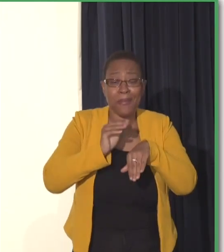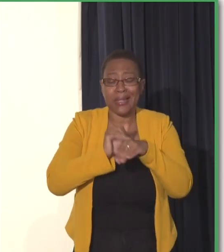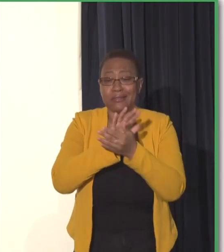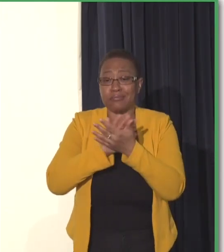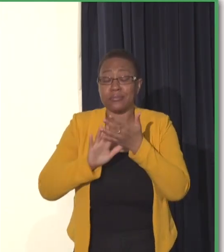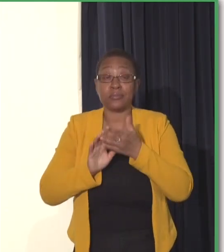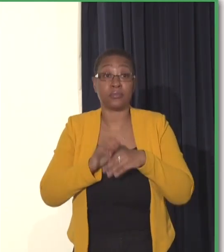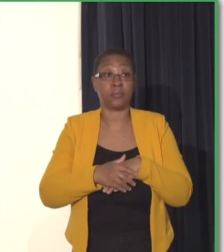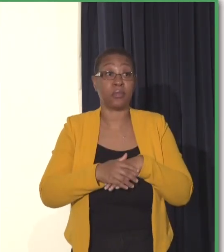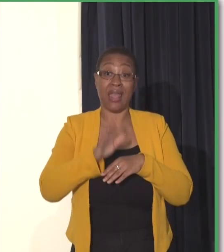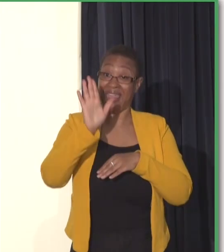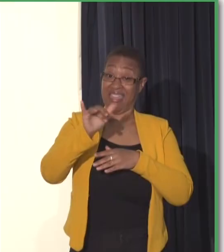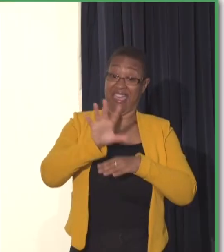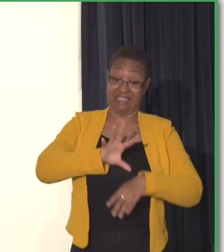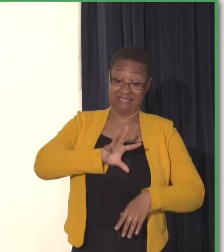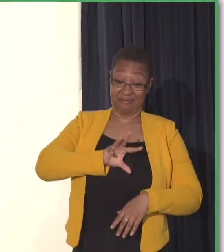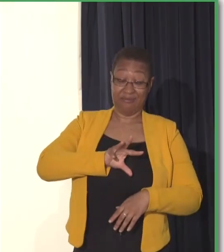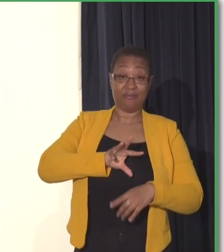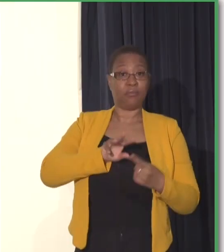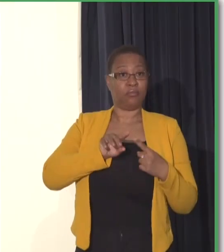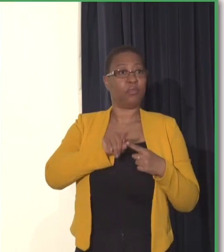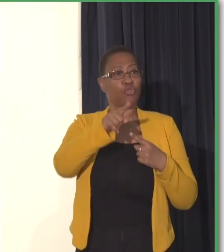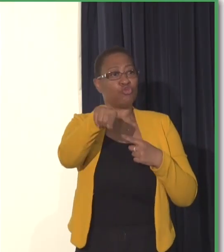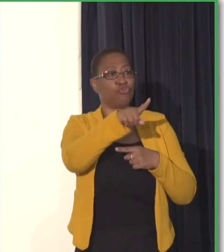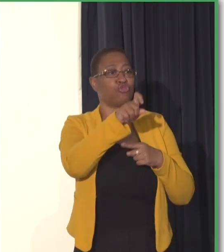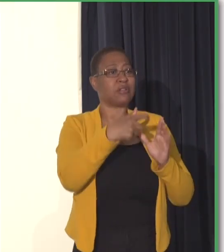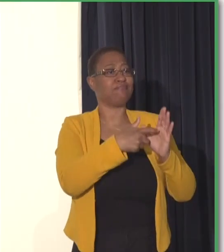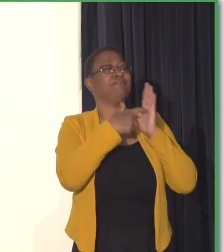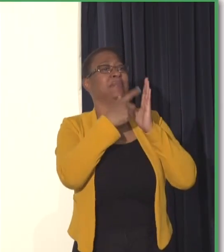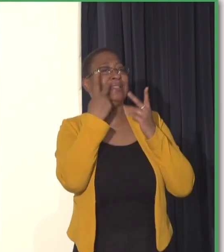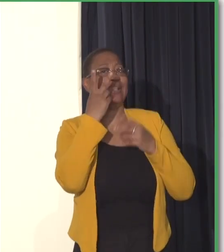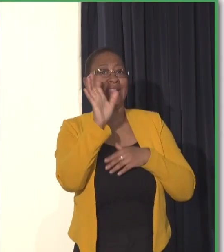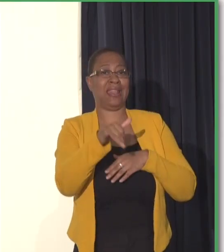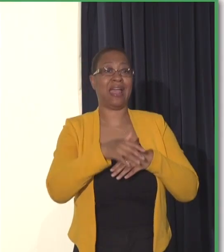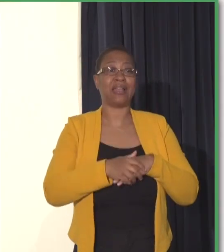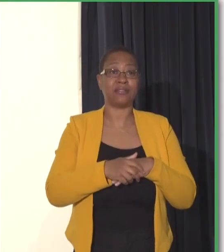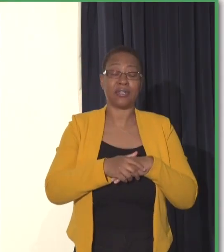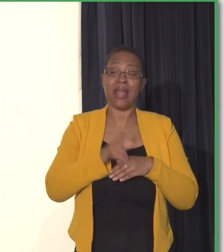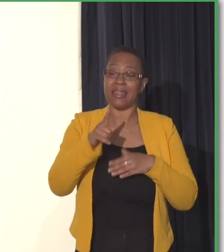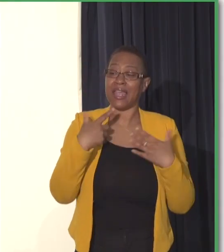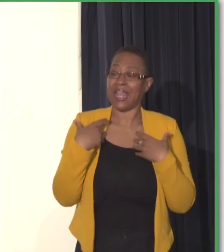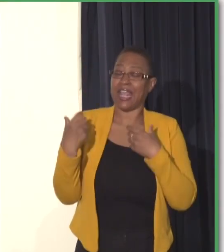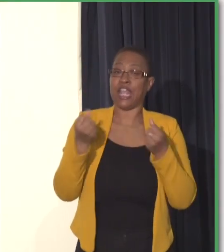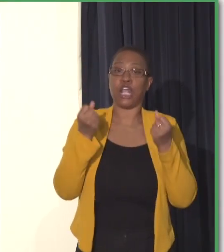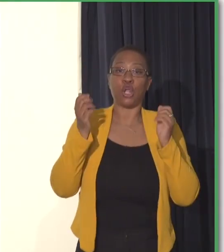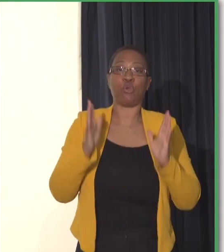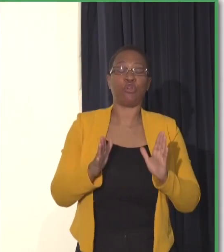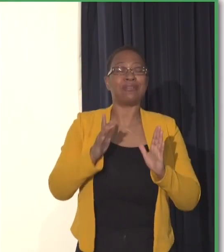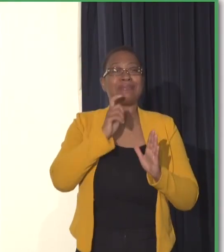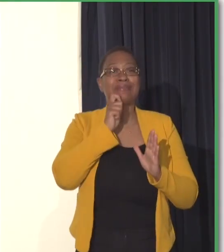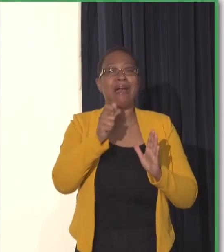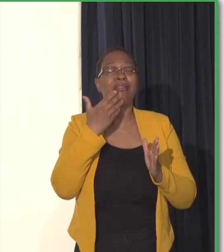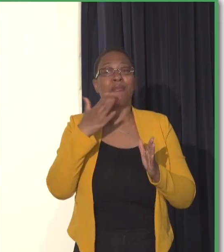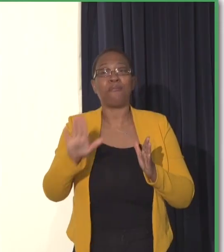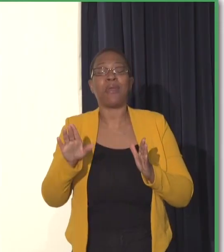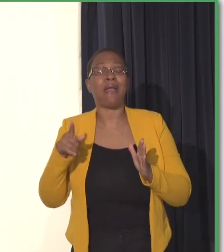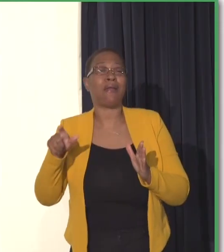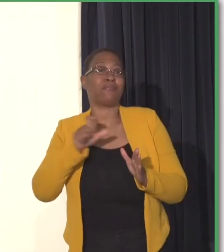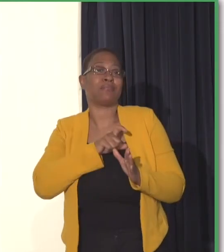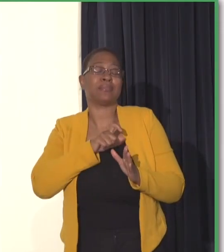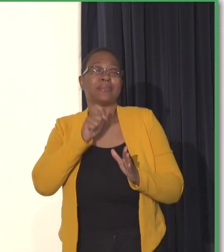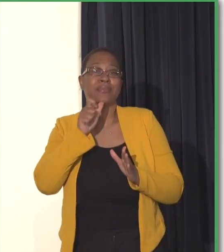what the public need to see. Heroes in action, not the villains that's often discussed that don't